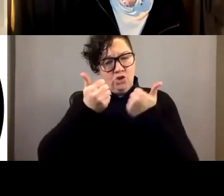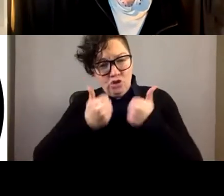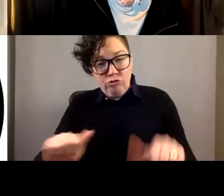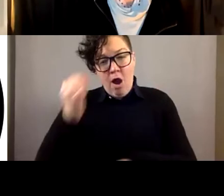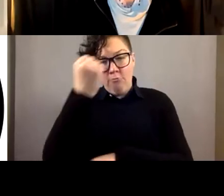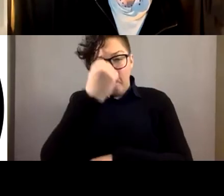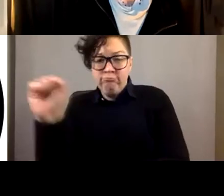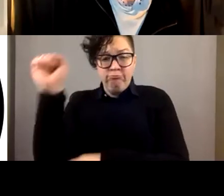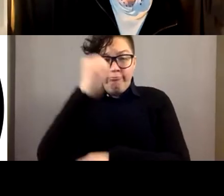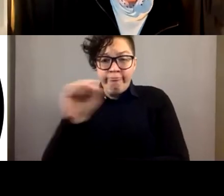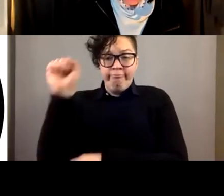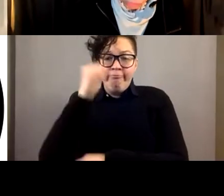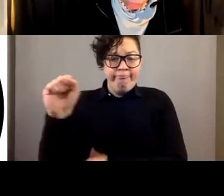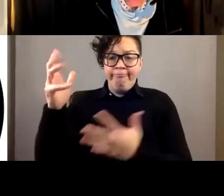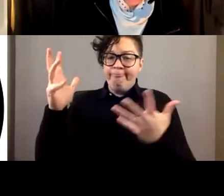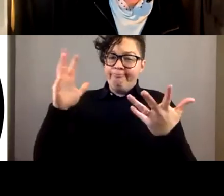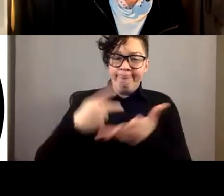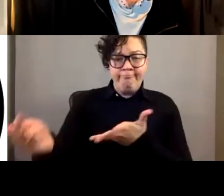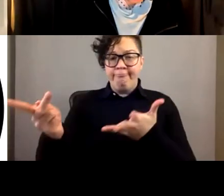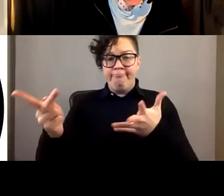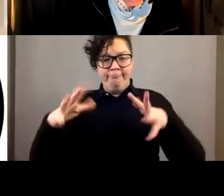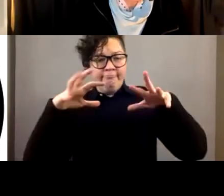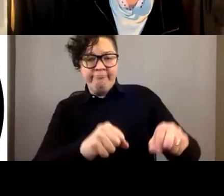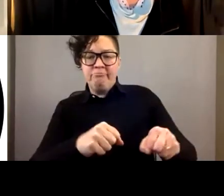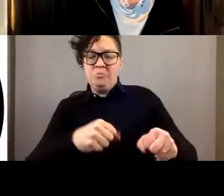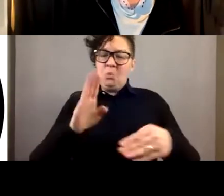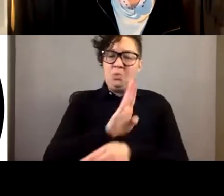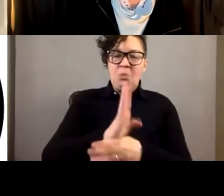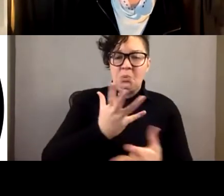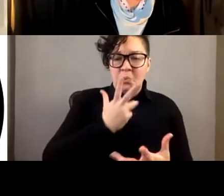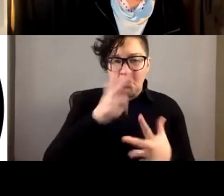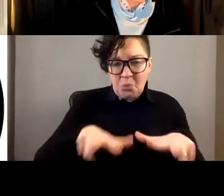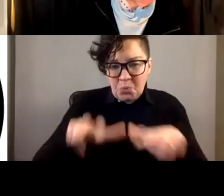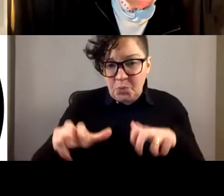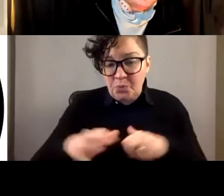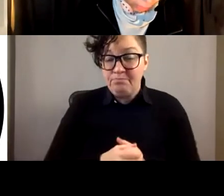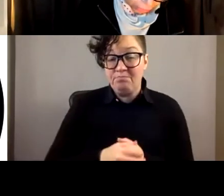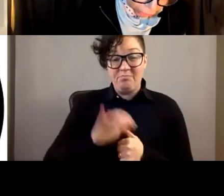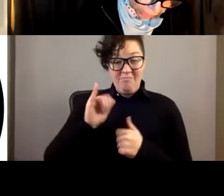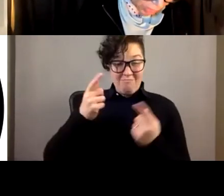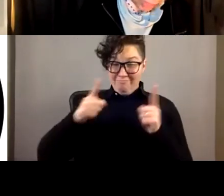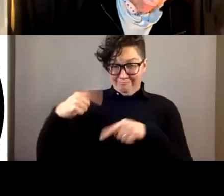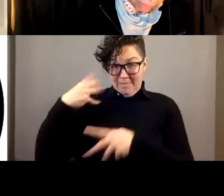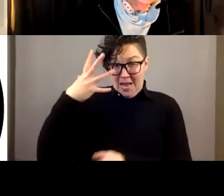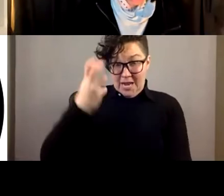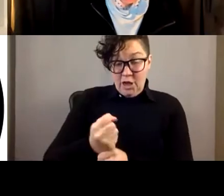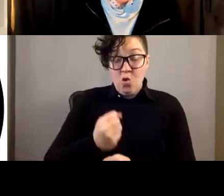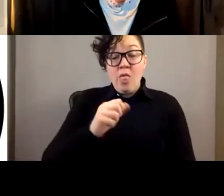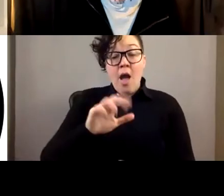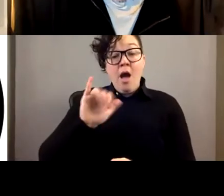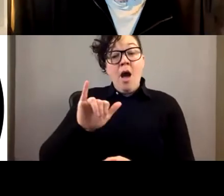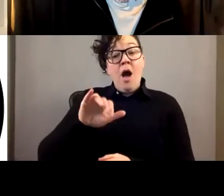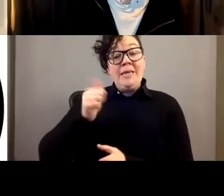fear of insurrection was so great that the Security Act of 1739, so this has been going on a long, long time, specifically